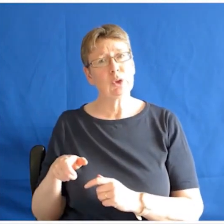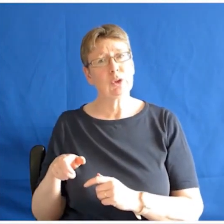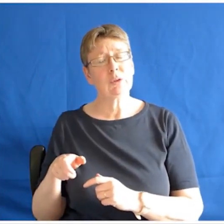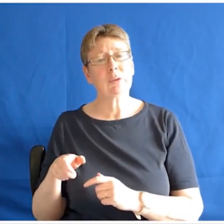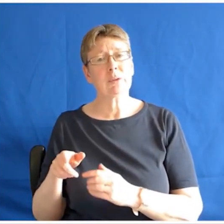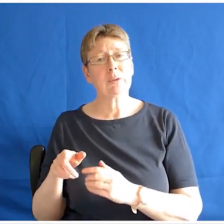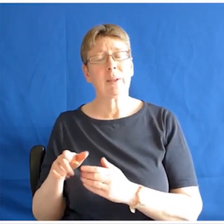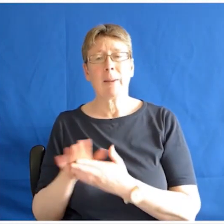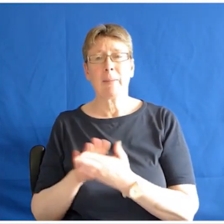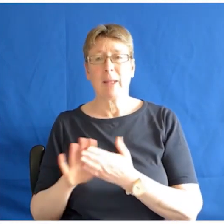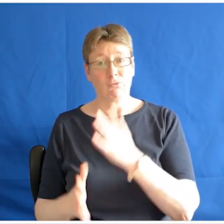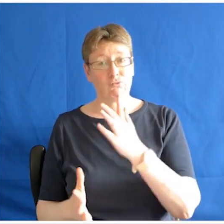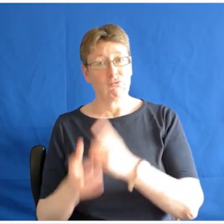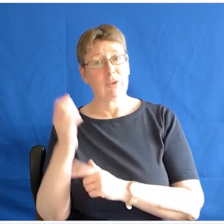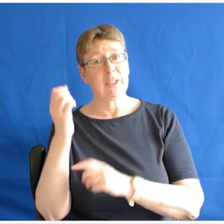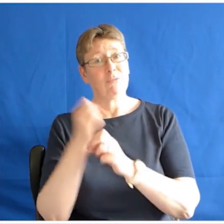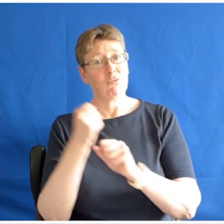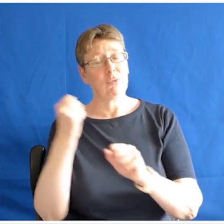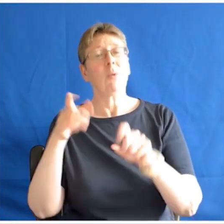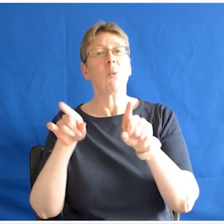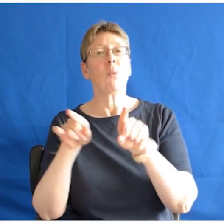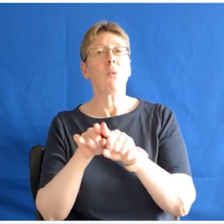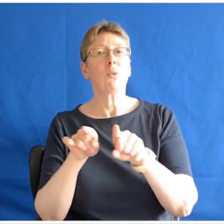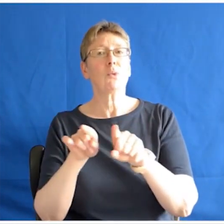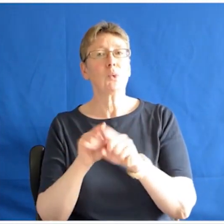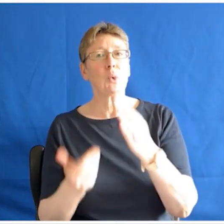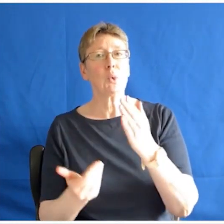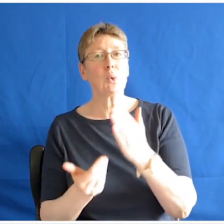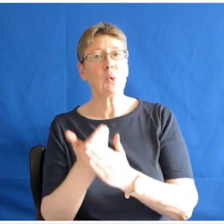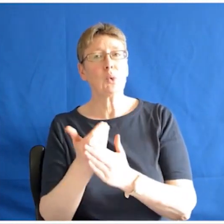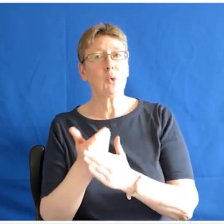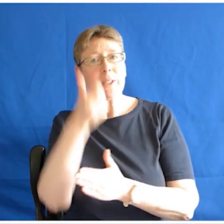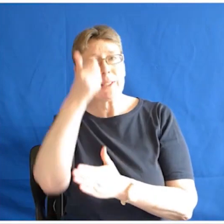about achieving your degree. They allow you to